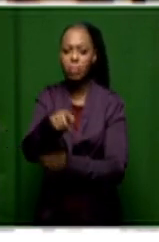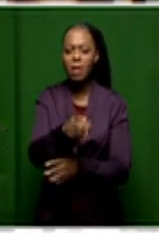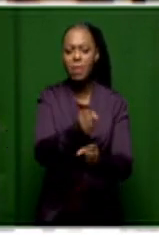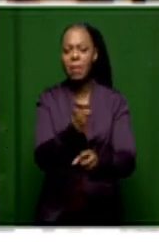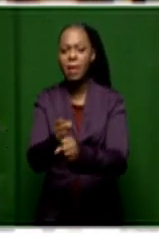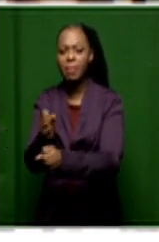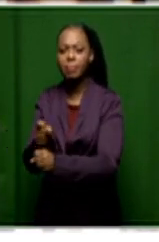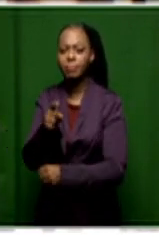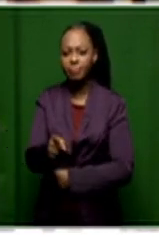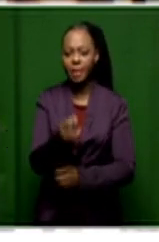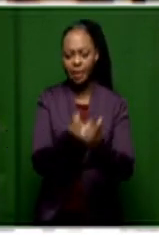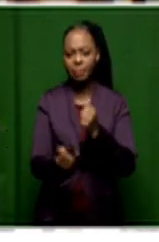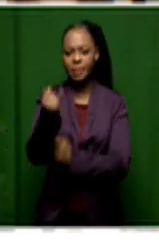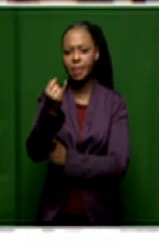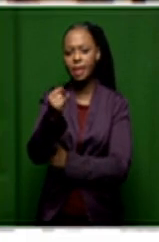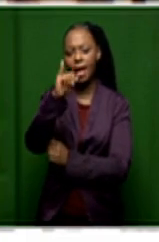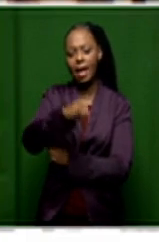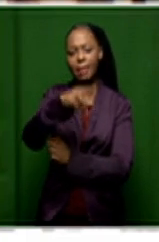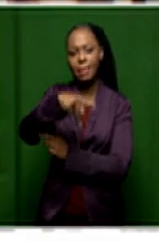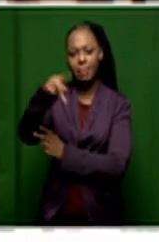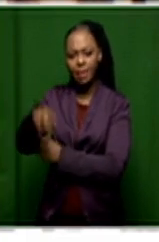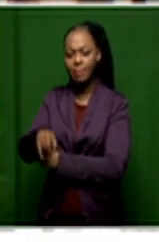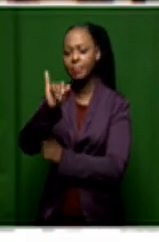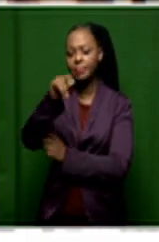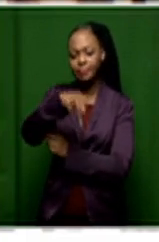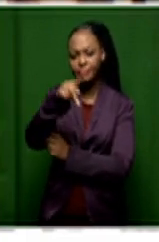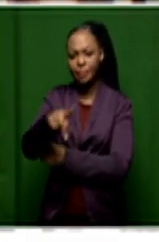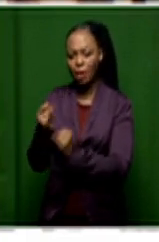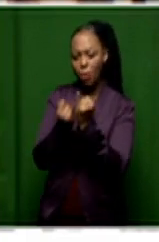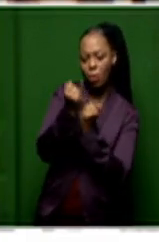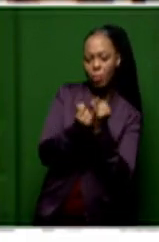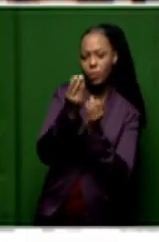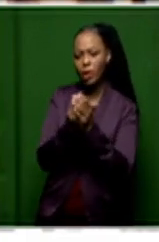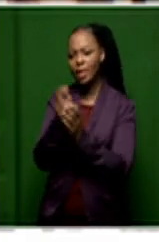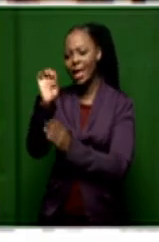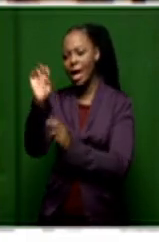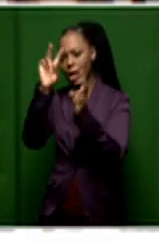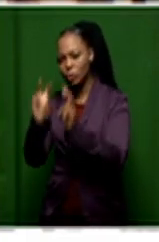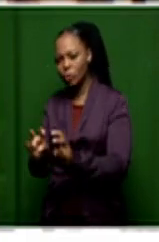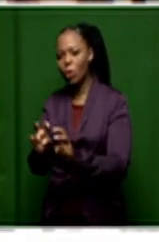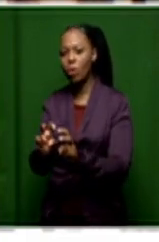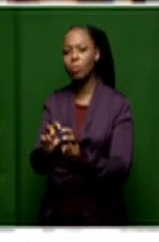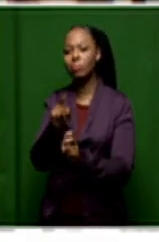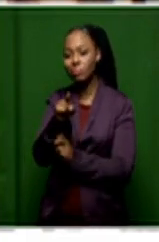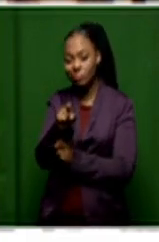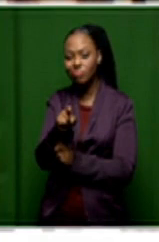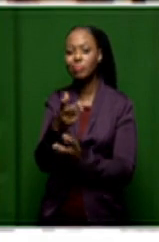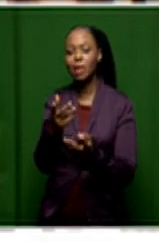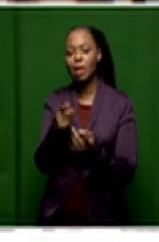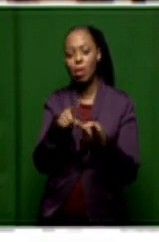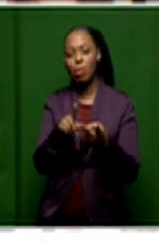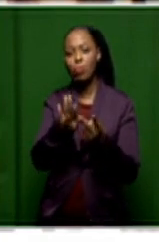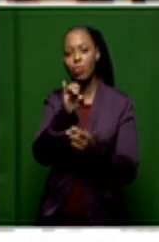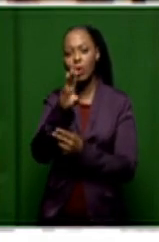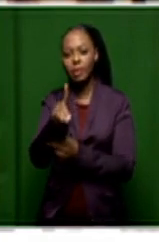of independent power producers to compete with Eskom on the electricity price front, the rollout of broadband